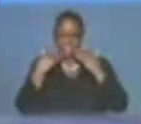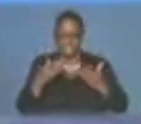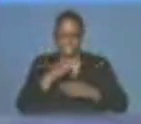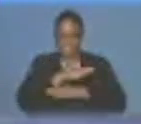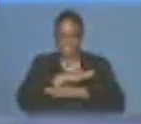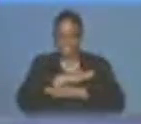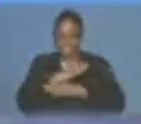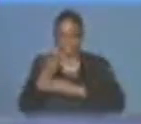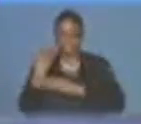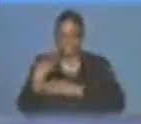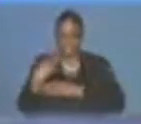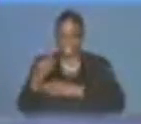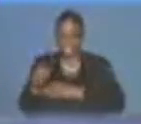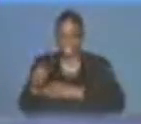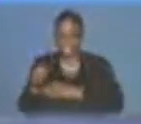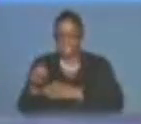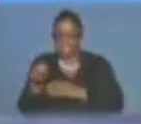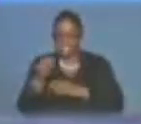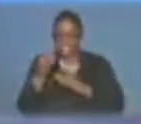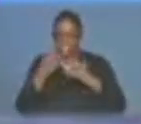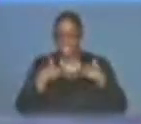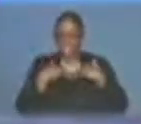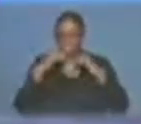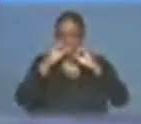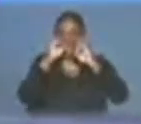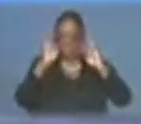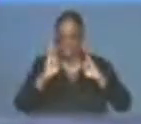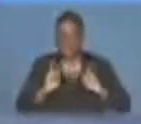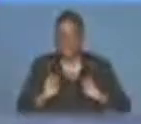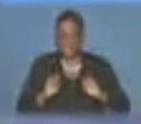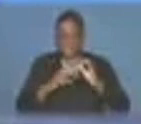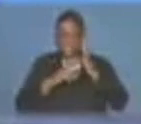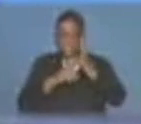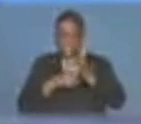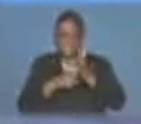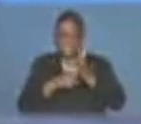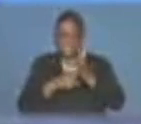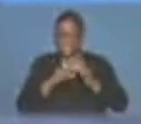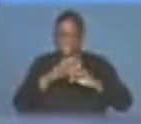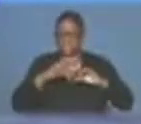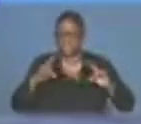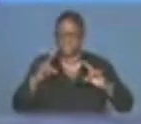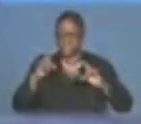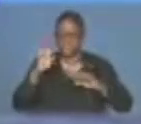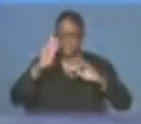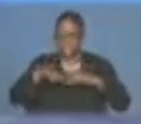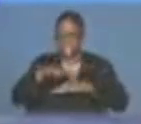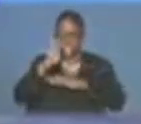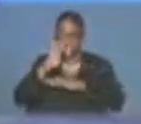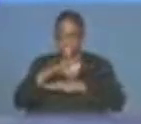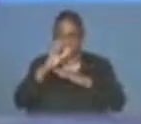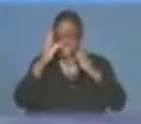But before we go, the halls of Barmar's Art Gallery now home to a kaleidoscope of masterful Bahamian paintings from a local